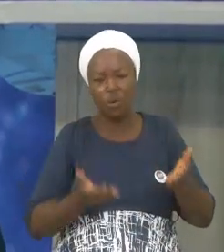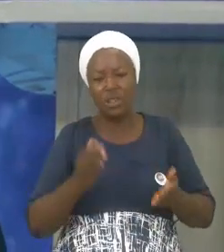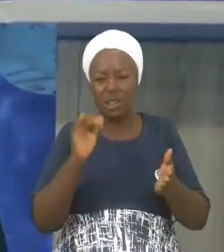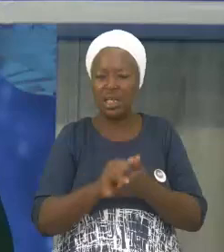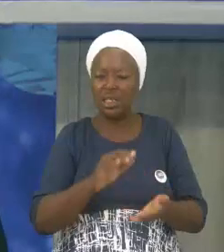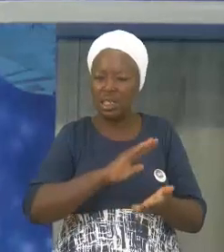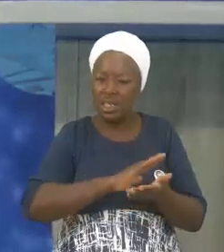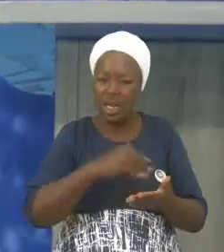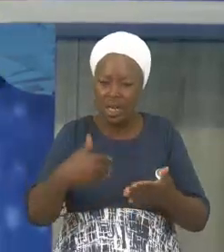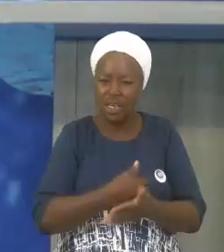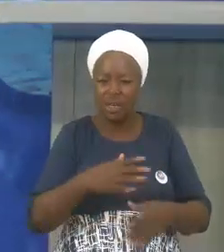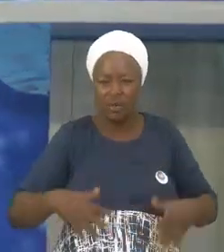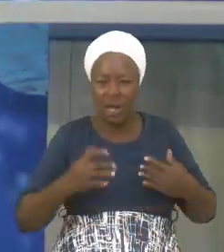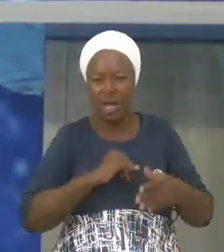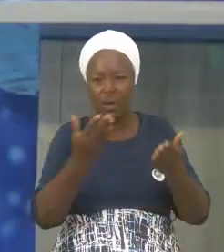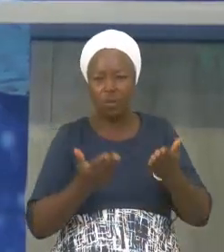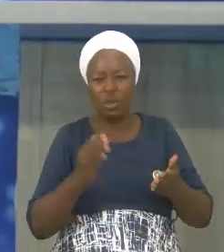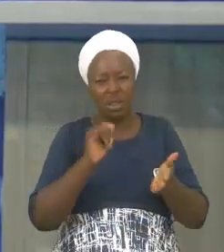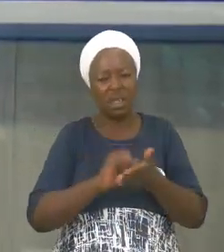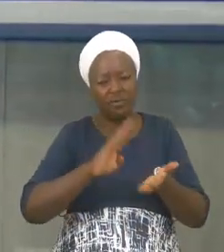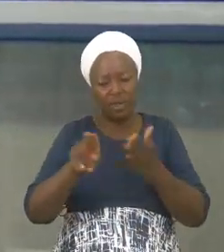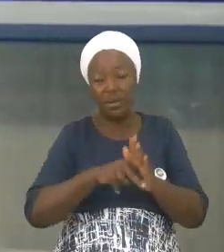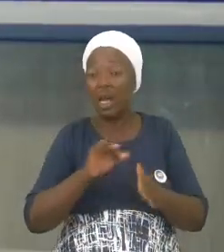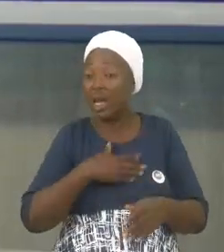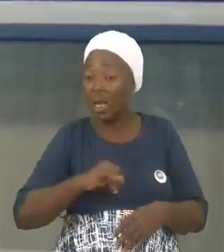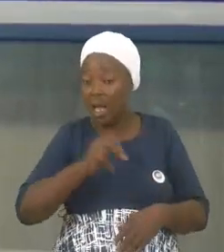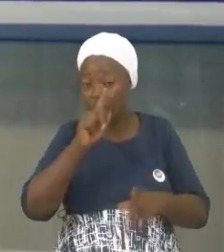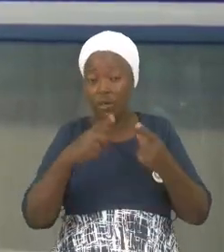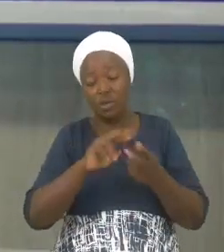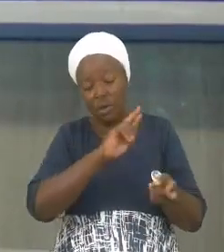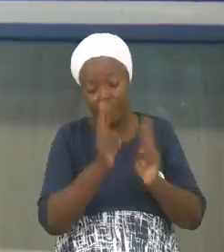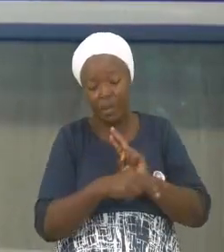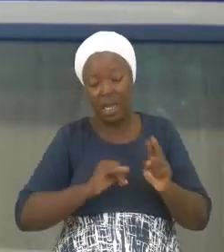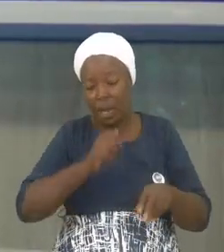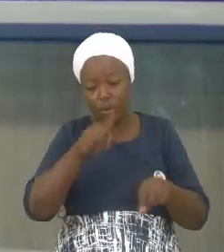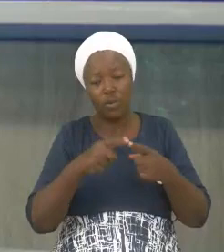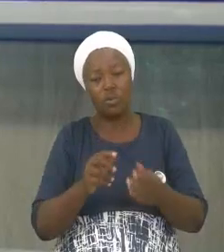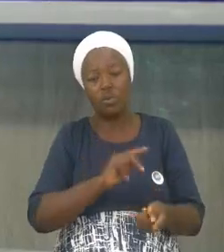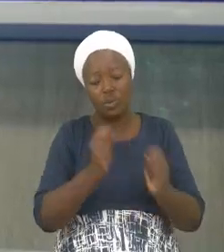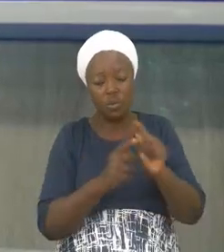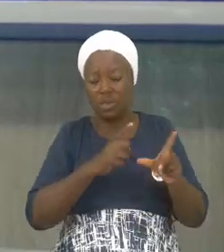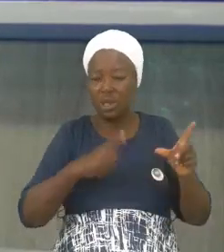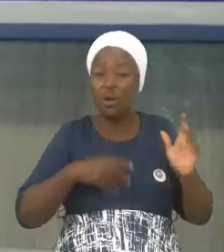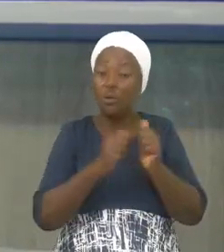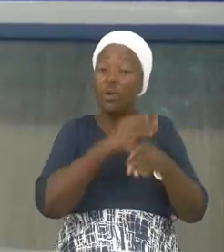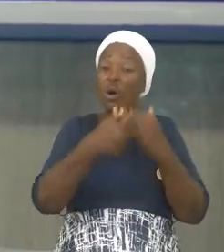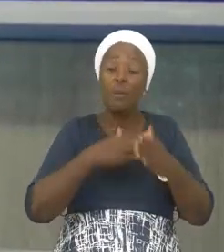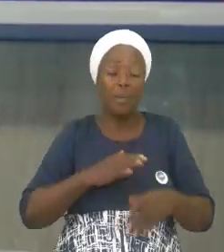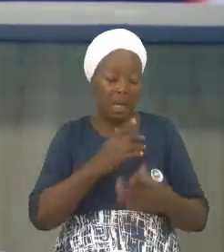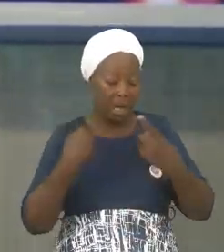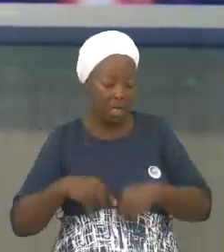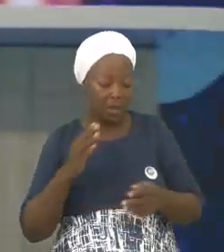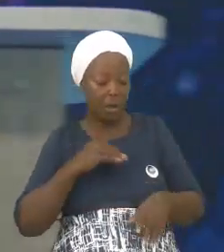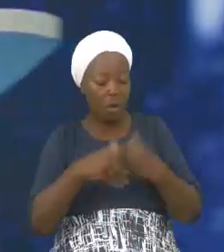want that forgiveness, and I'm going to repent, I'm going to turn to the Lord with all my heart, all my soul, and